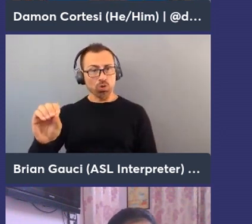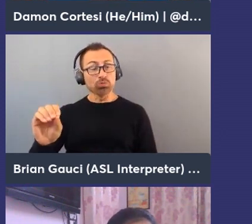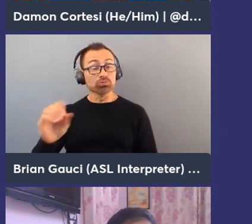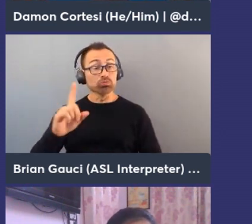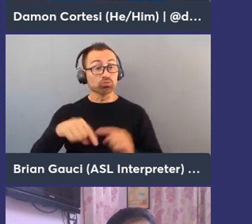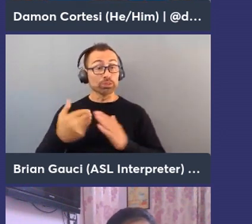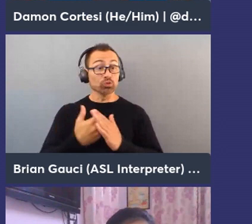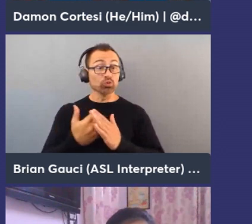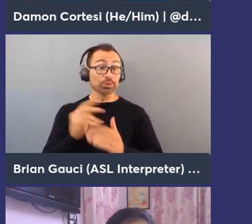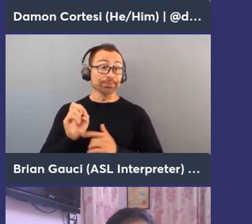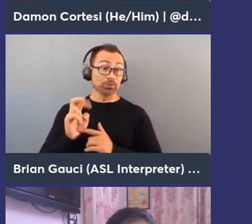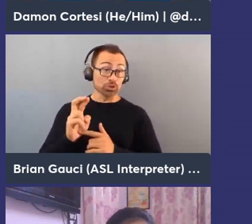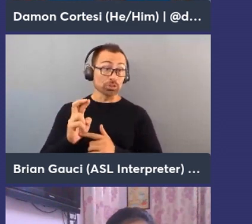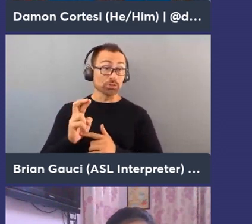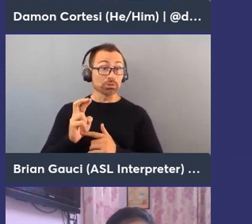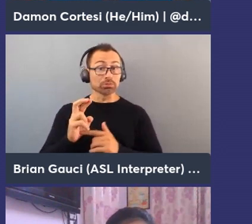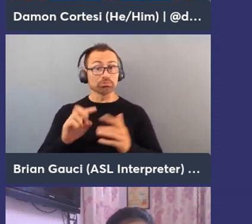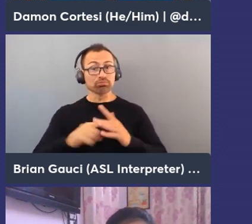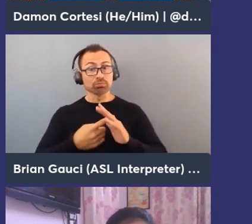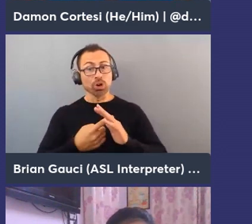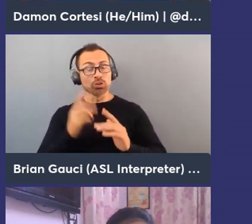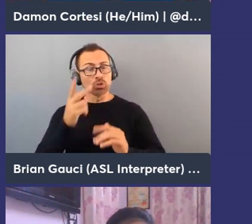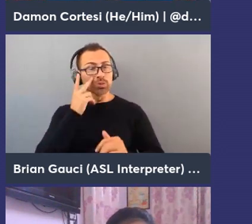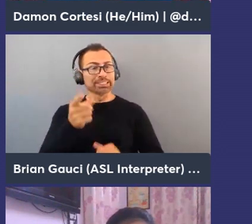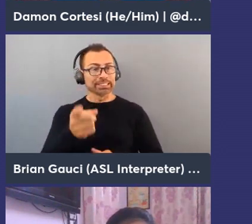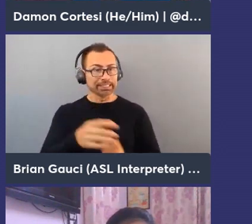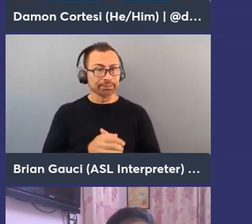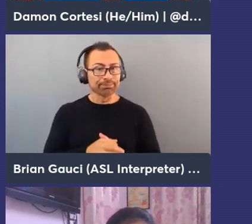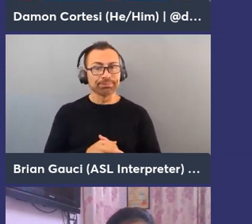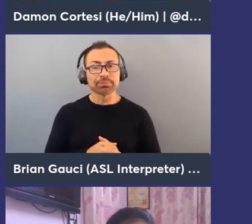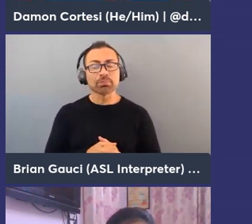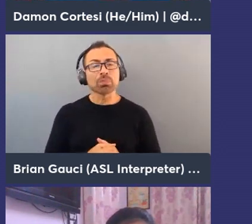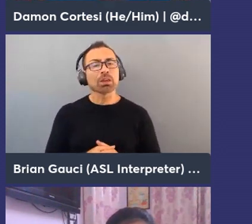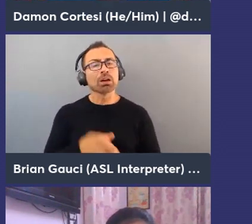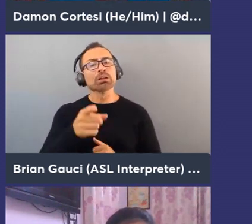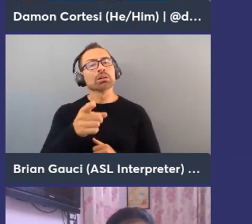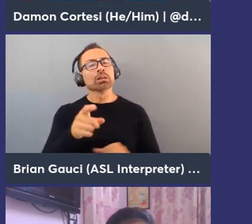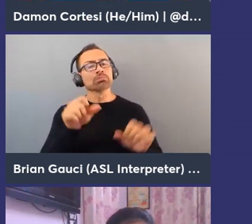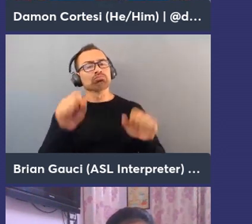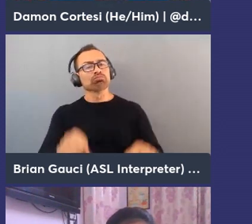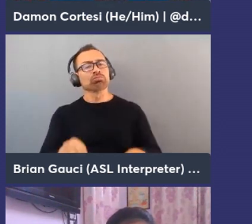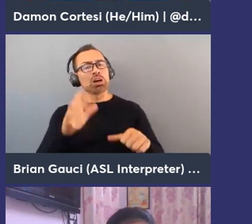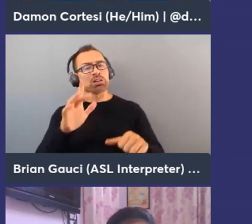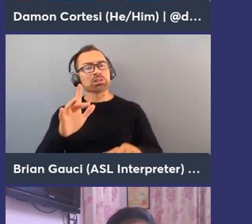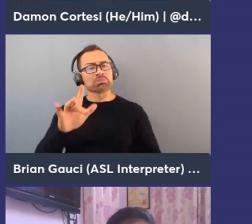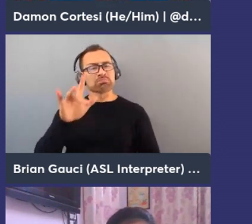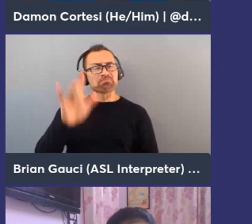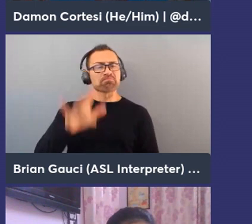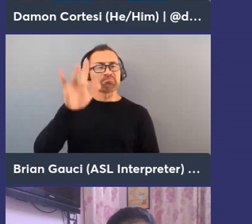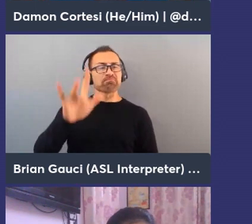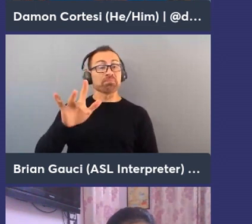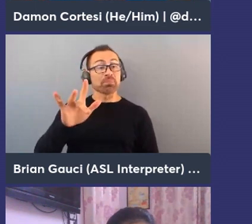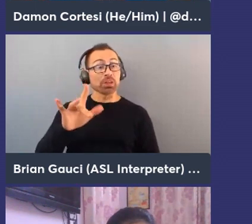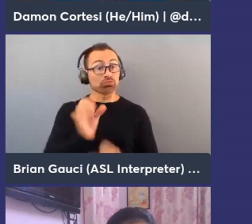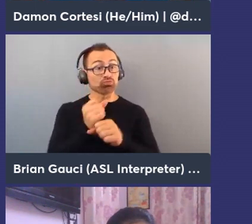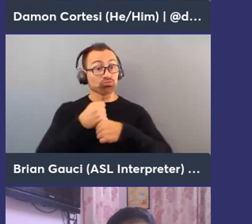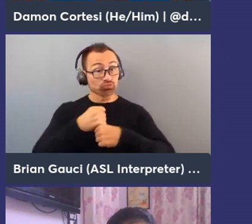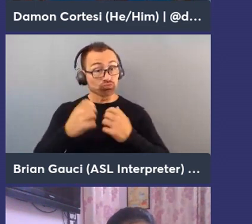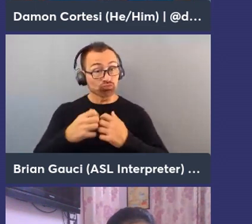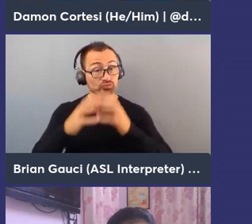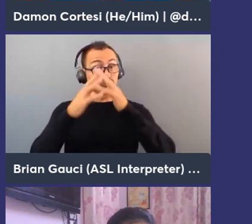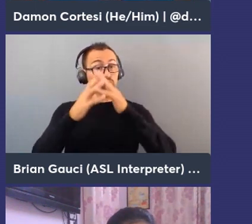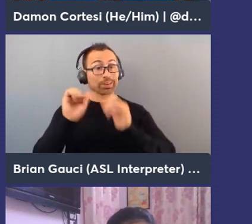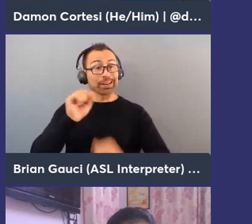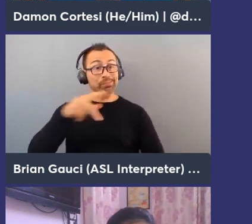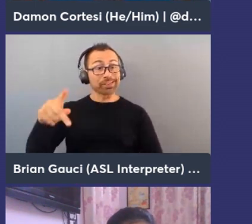here in EMR Serverless. And then the big thing here, I can just click create application right now, and I get all this configuration right